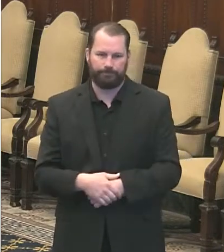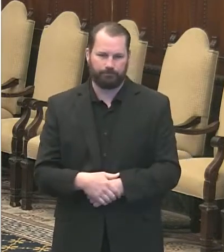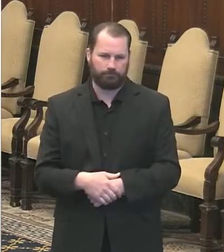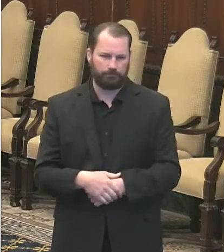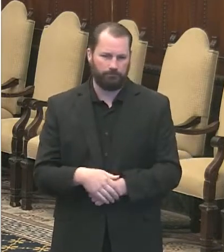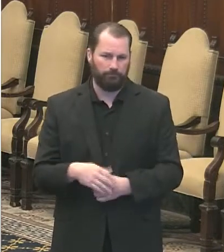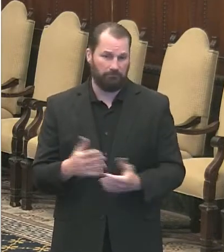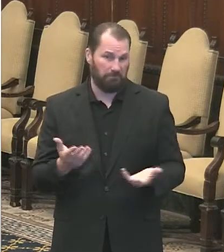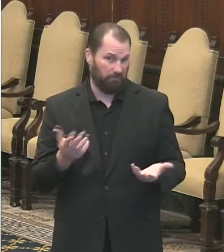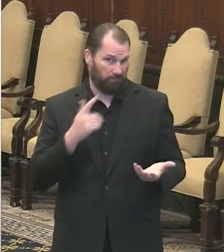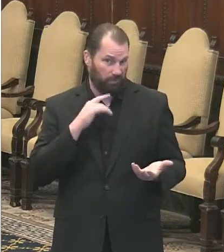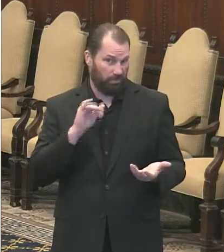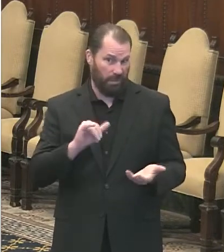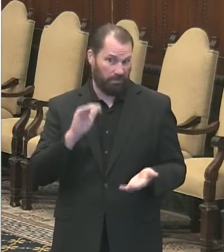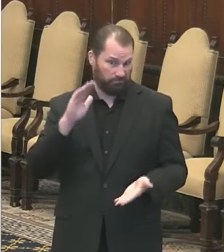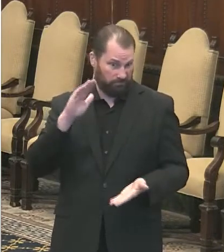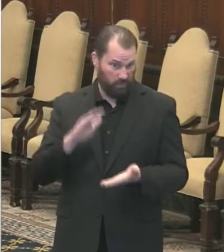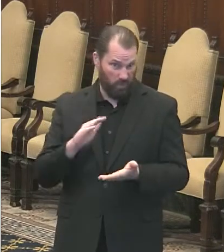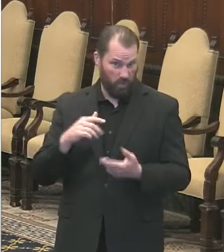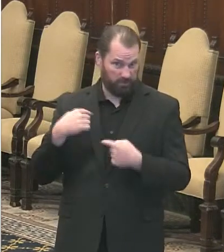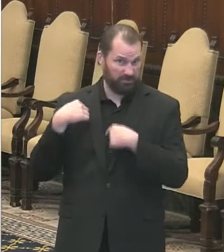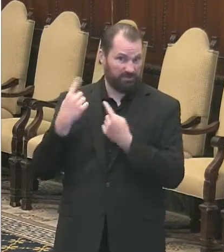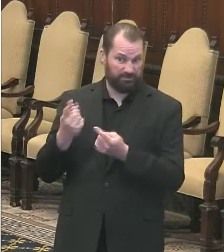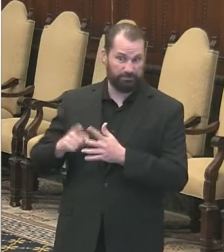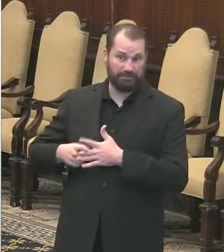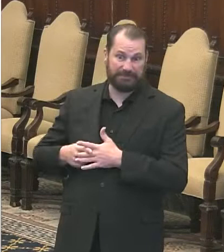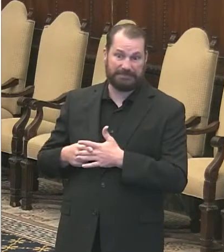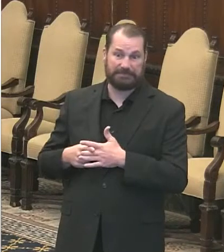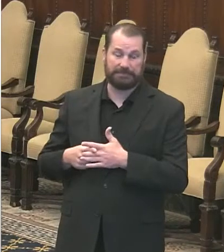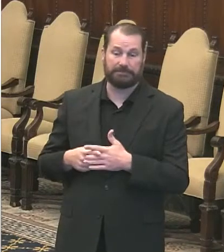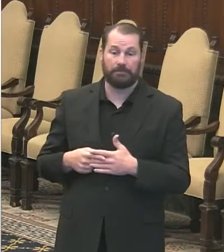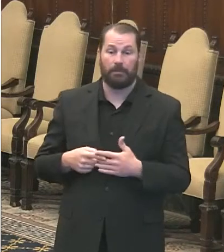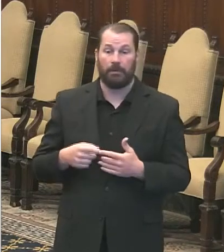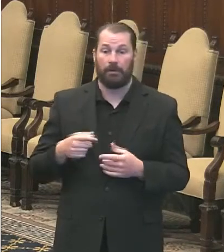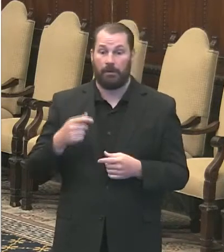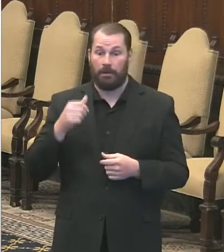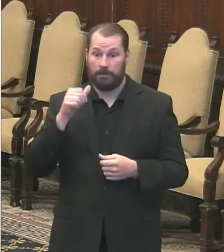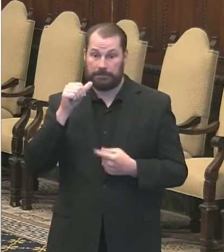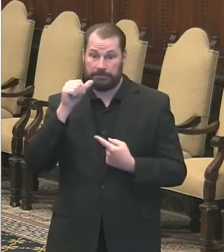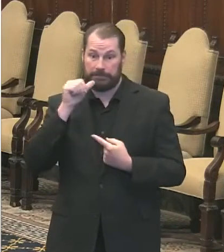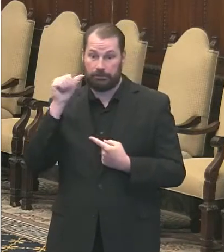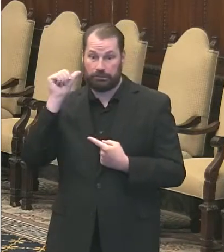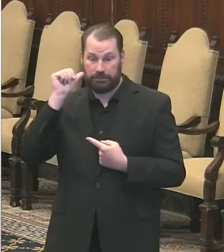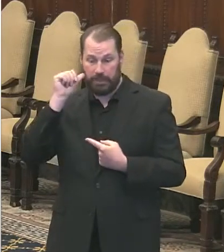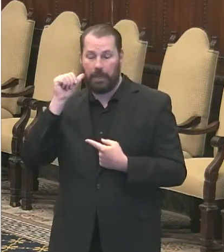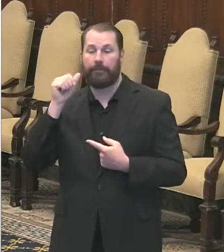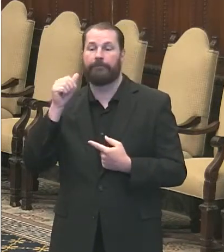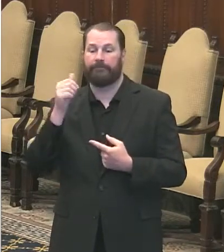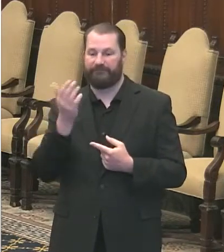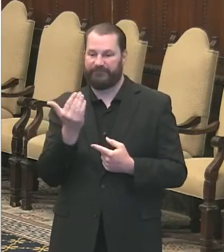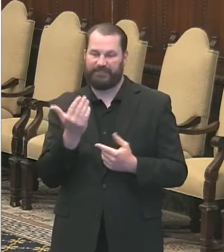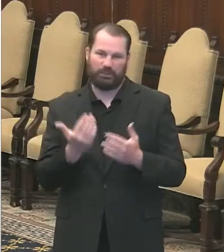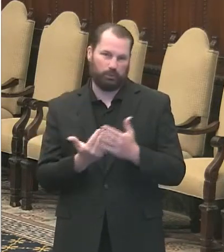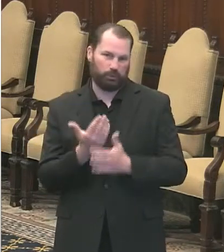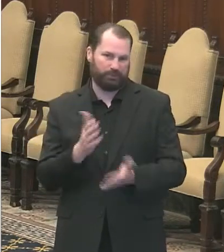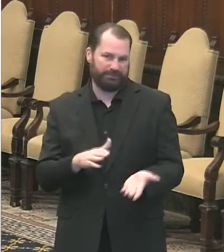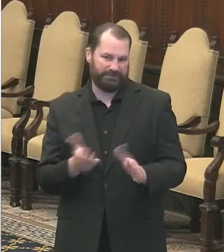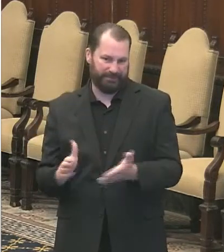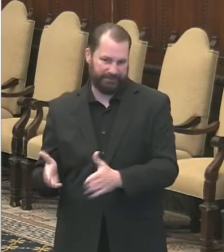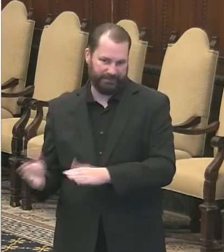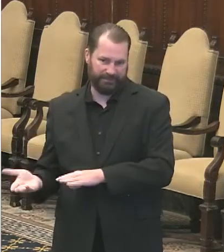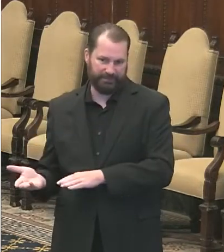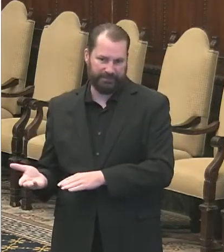beginning of this cluster. Since this time yesterday, we've confirmed 15 new deaths from the coronavirus infection, bringing us to a total